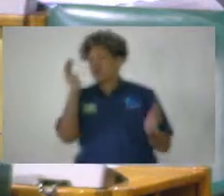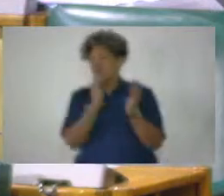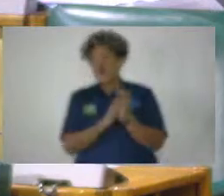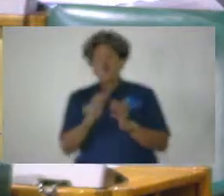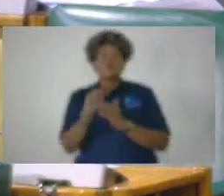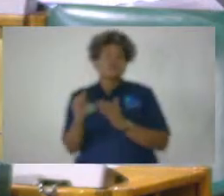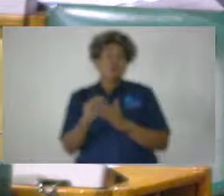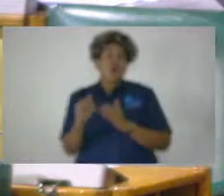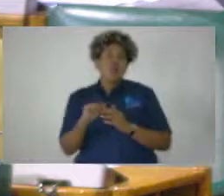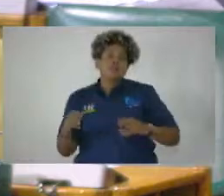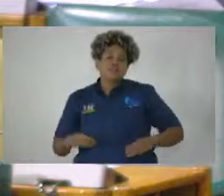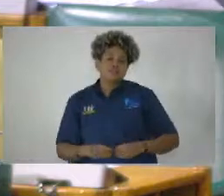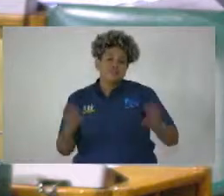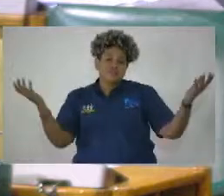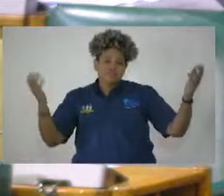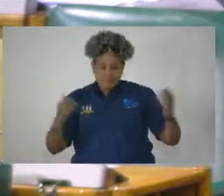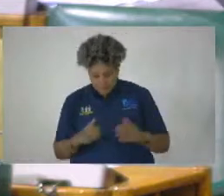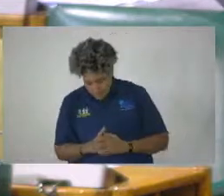$400,000.